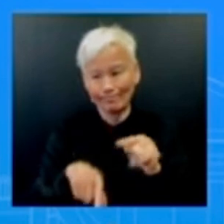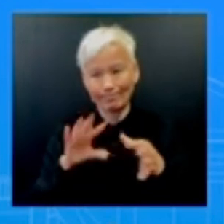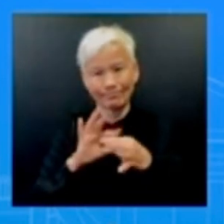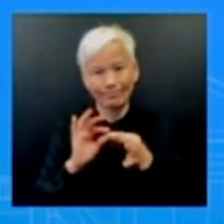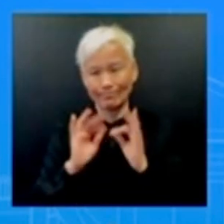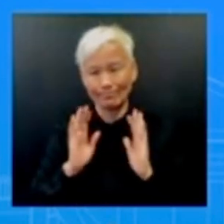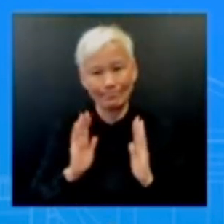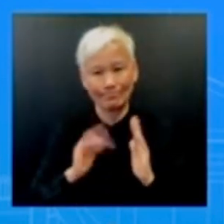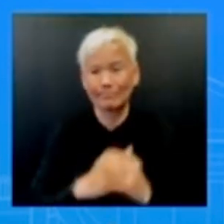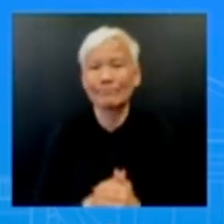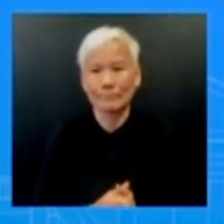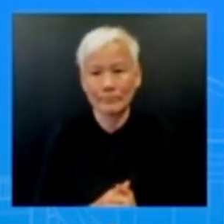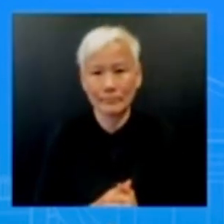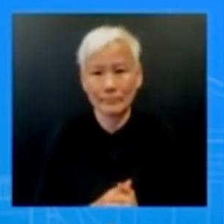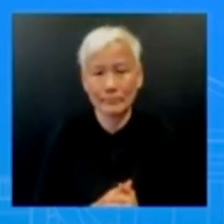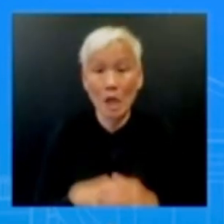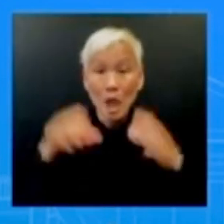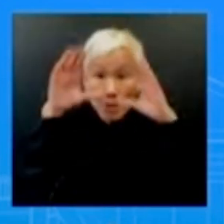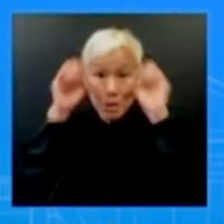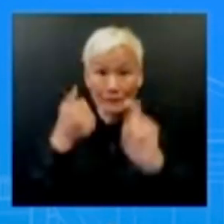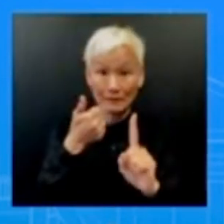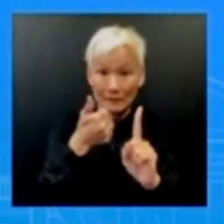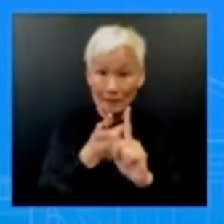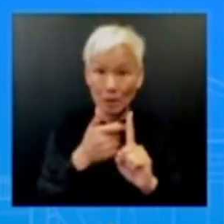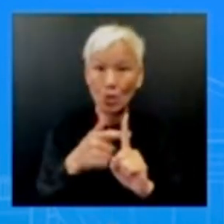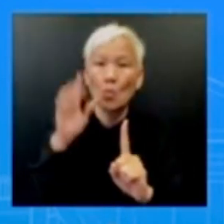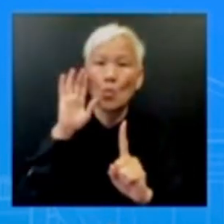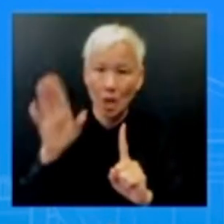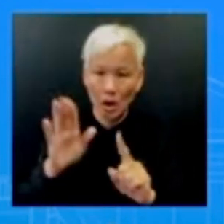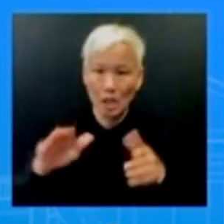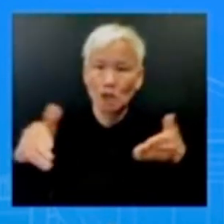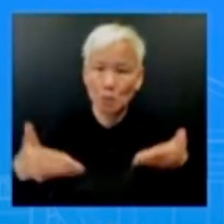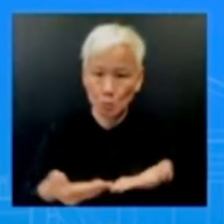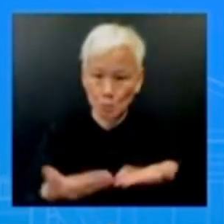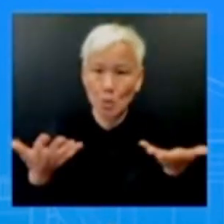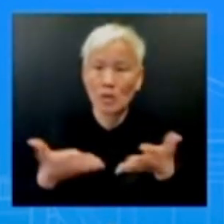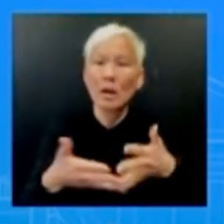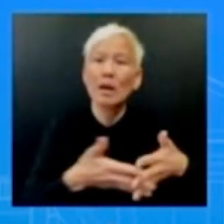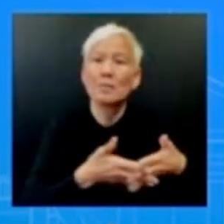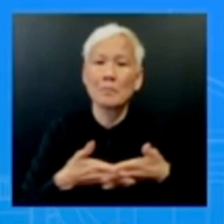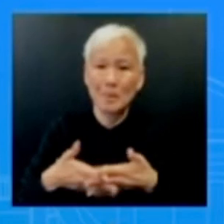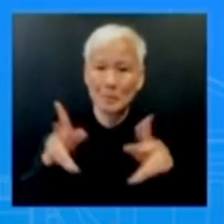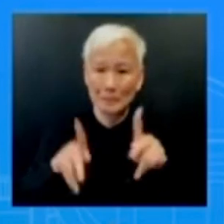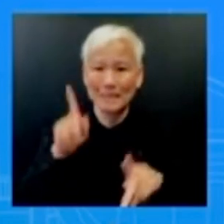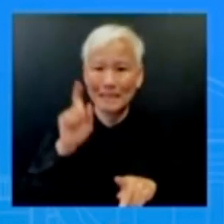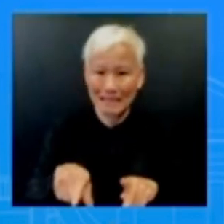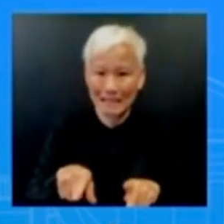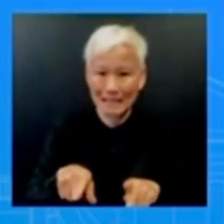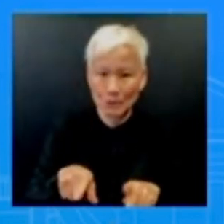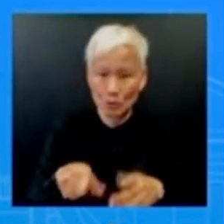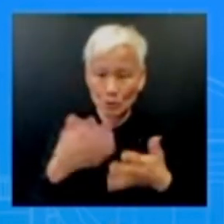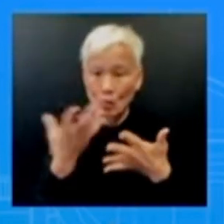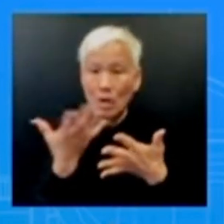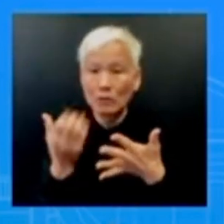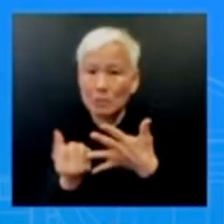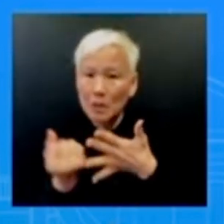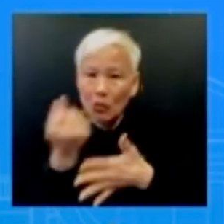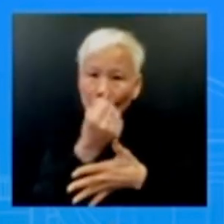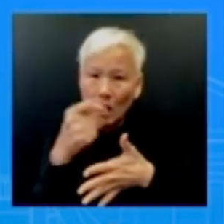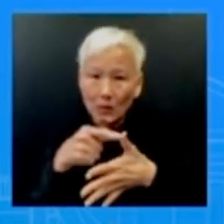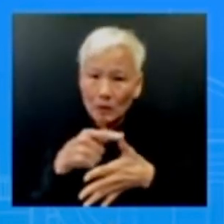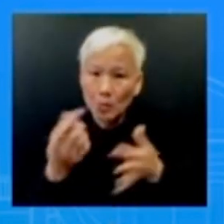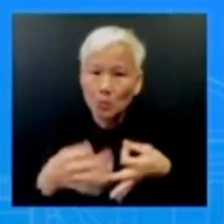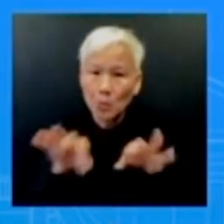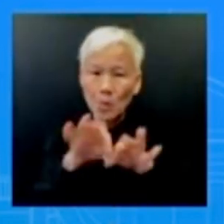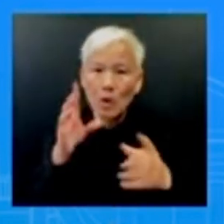the president's going to continue to focus on what the American people need, their priorities. We're going to continue to focus on lowering costs. We're going to continue